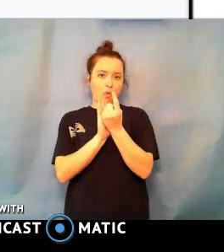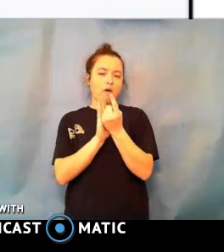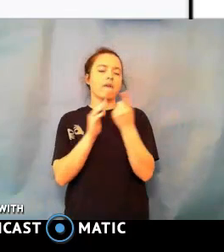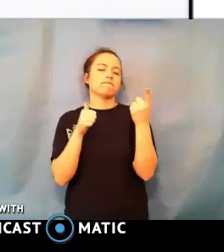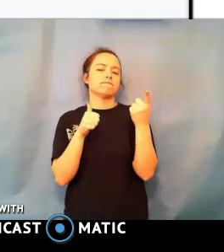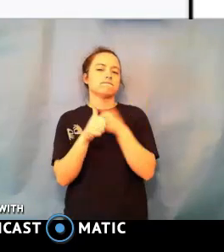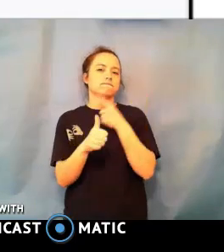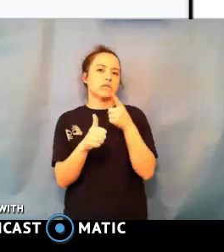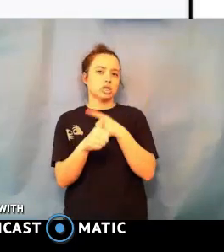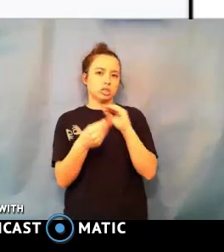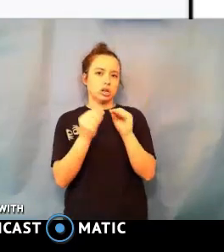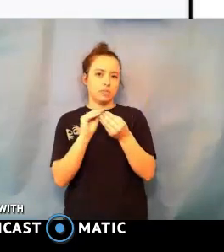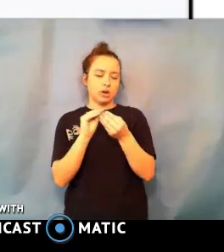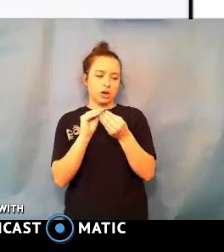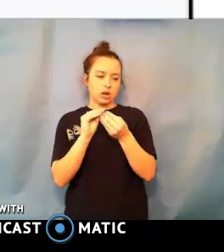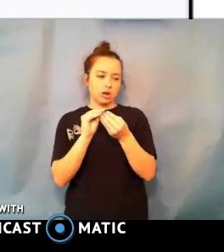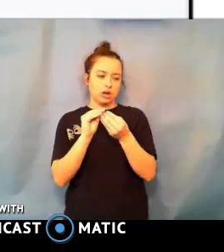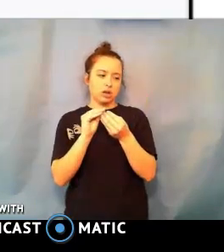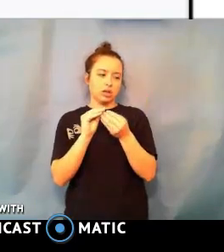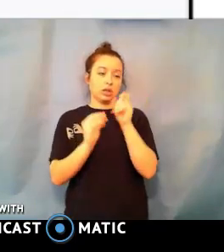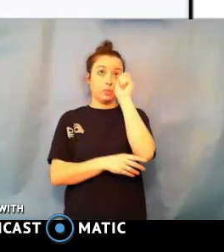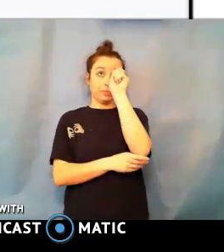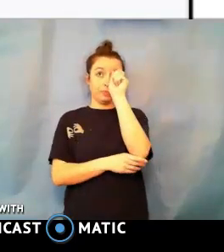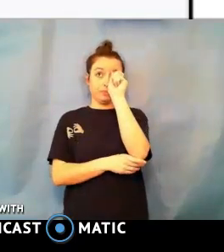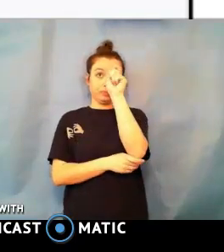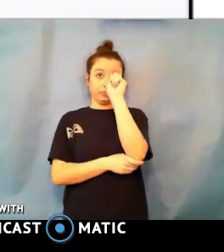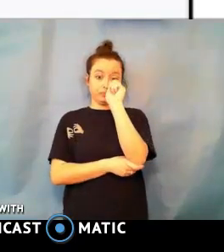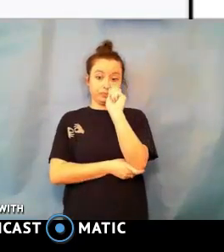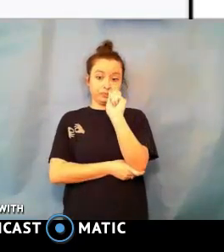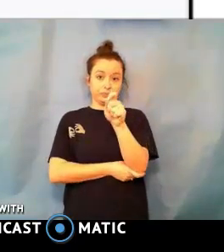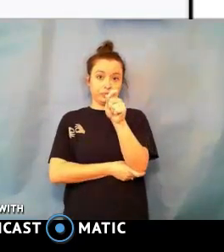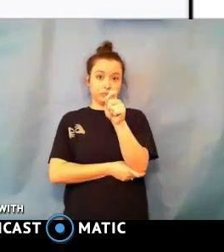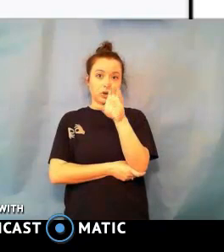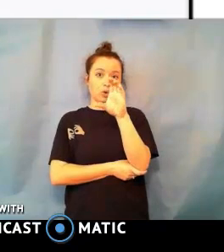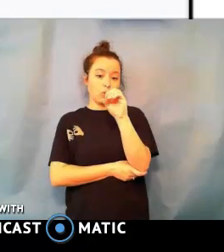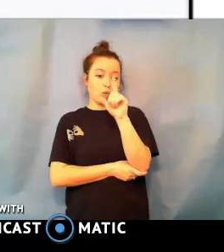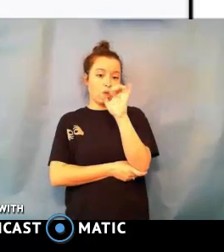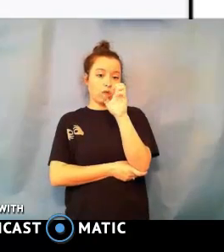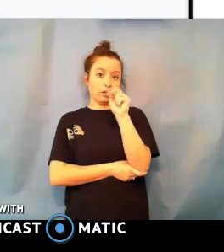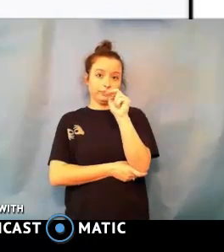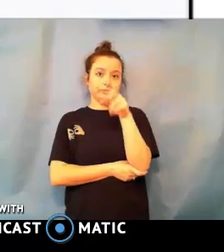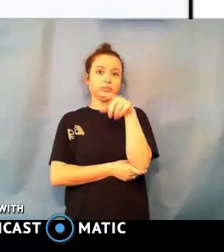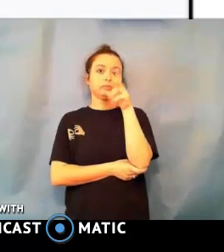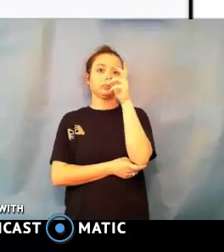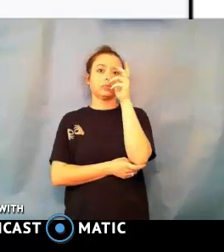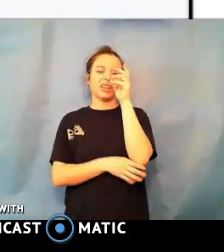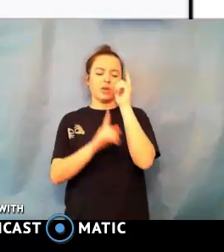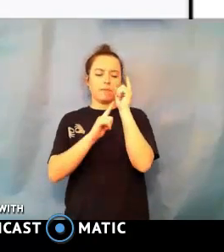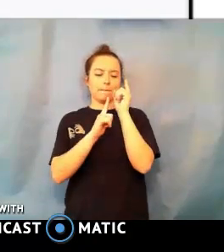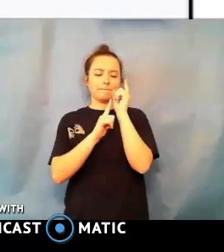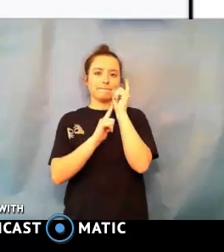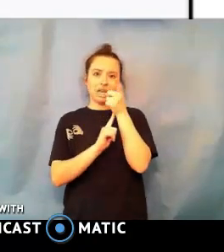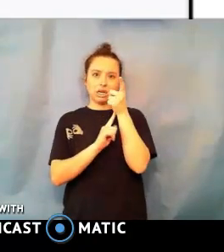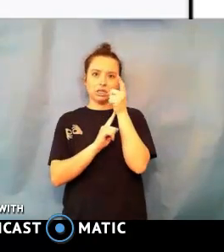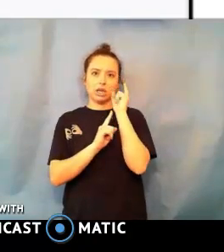thing. Then we have our dots to separate. That's called a colon. Then we have the minutes on